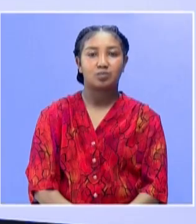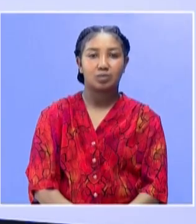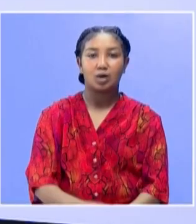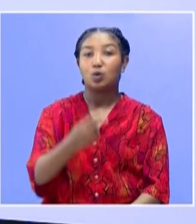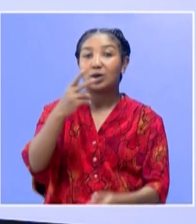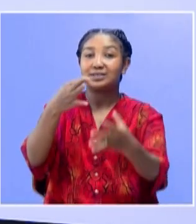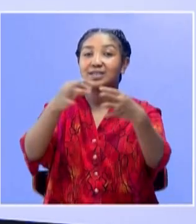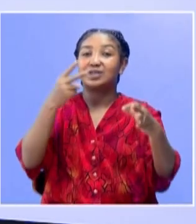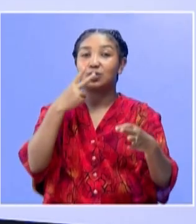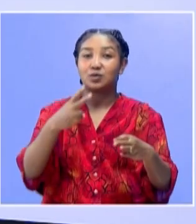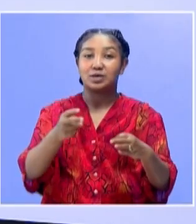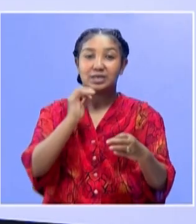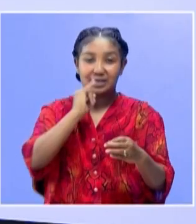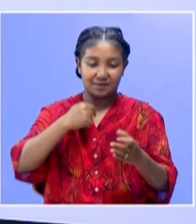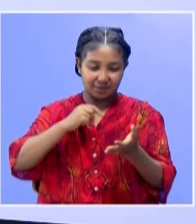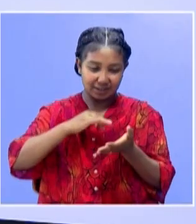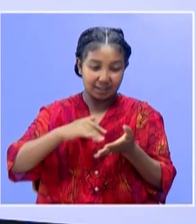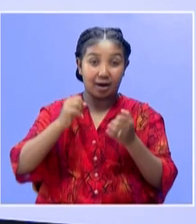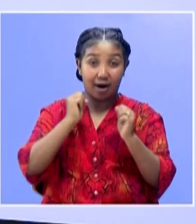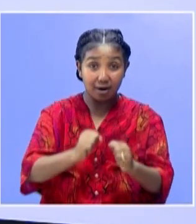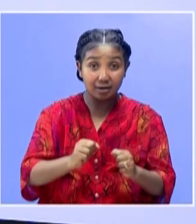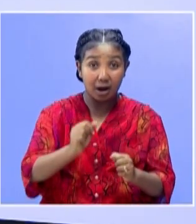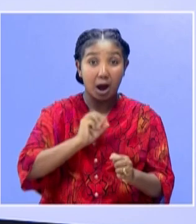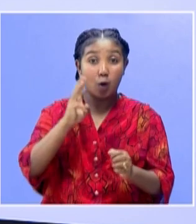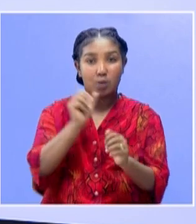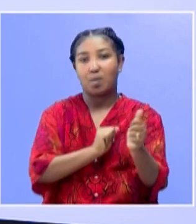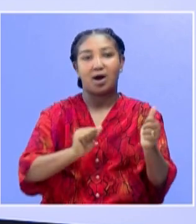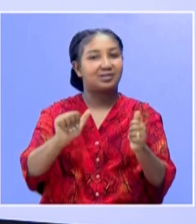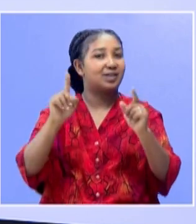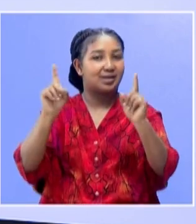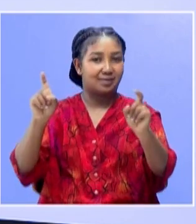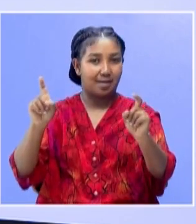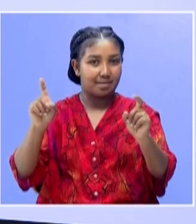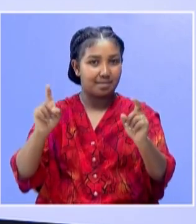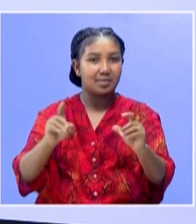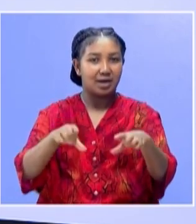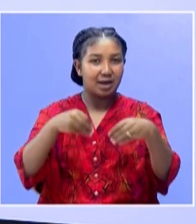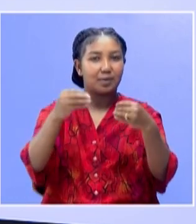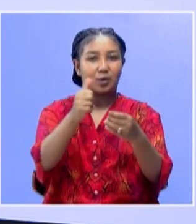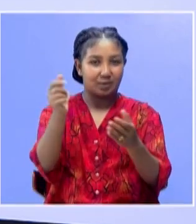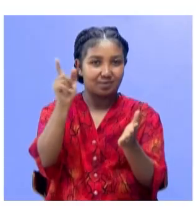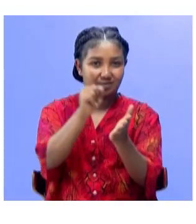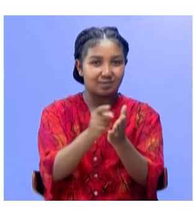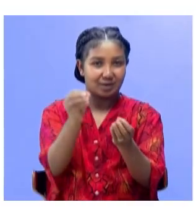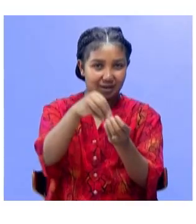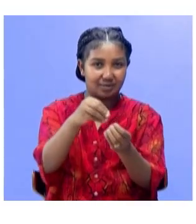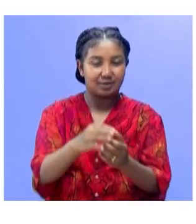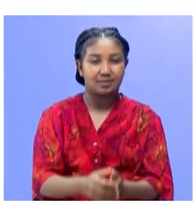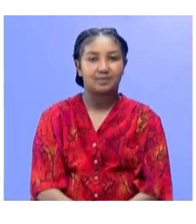Look at this sentence. If I study hard, I will pass the exam. Let me give you some more. Yeah?